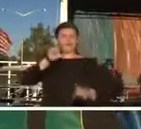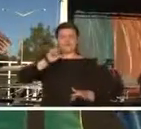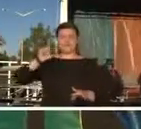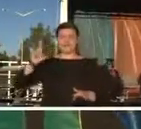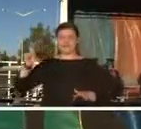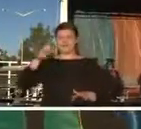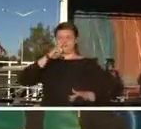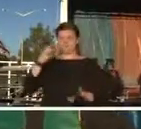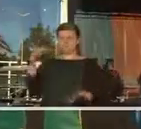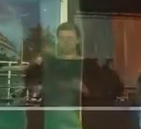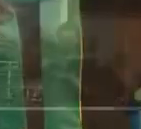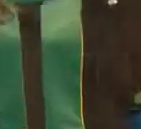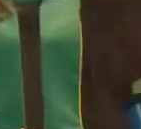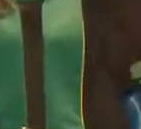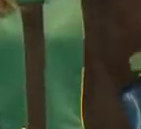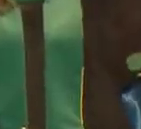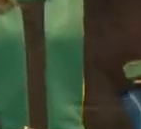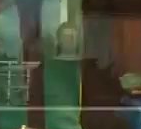2021.